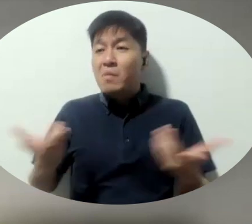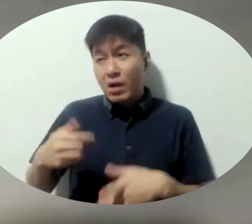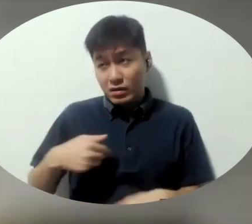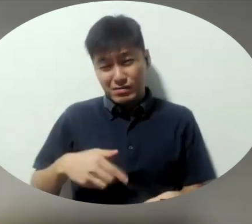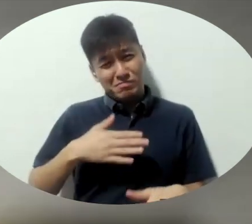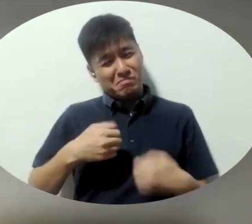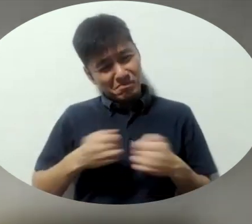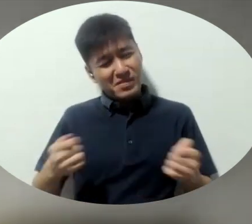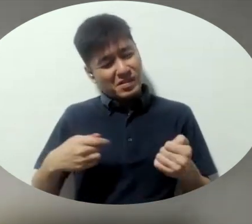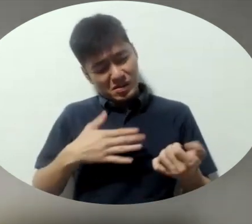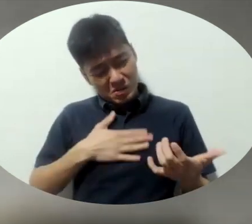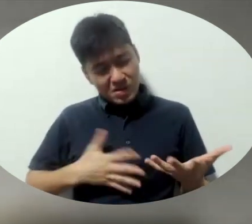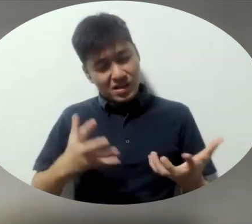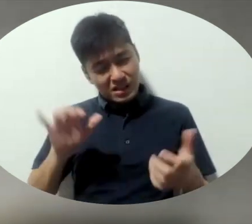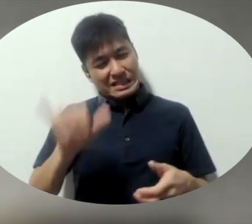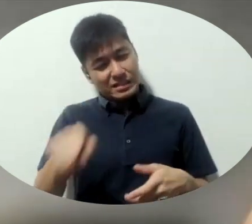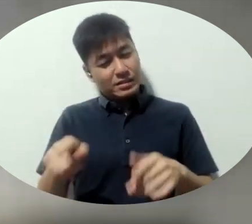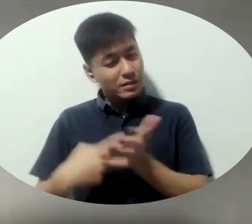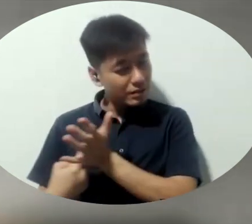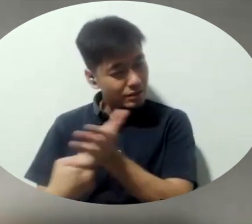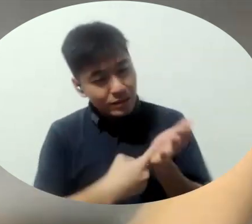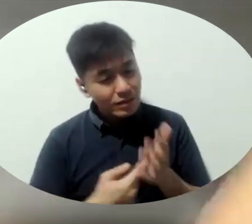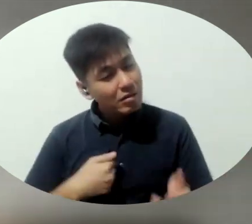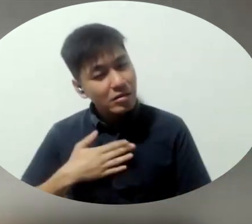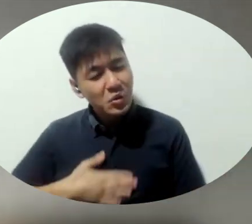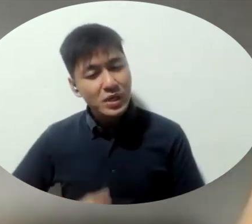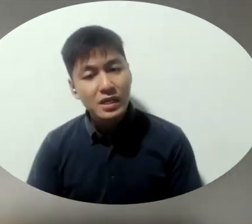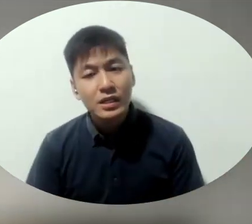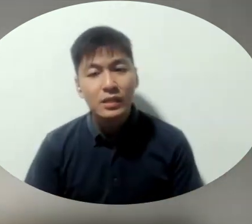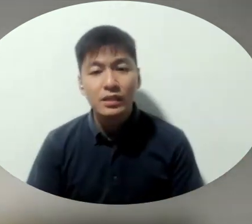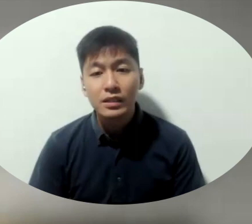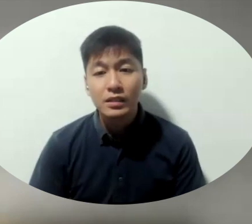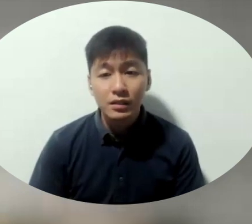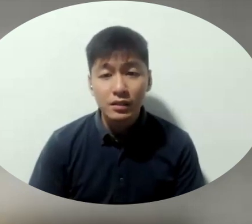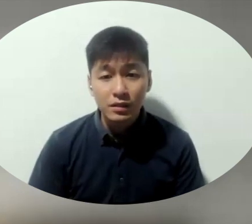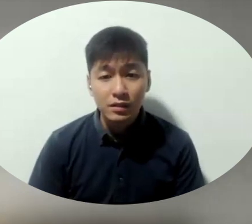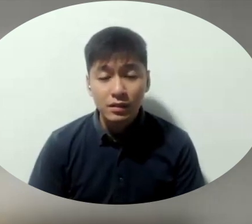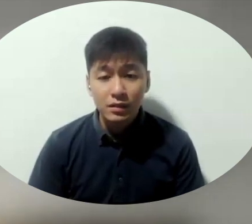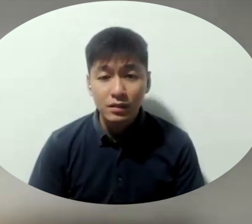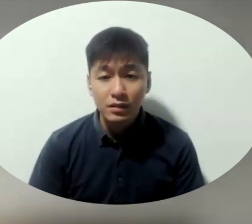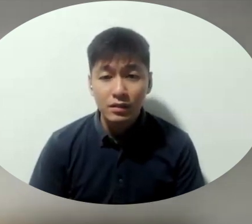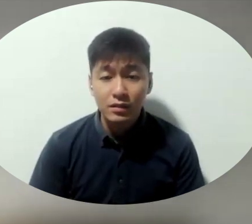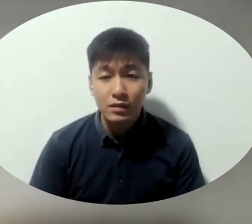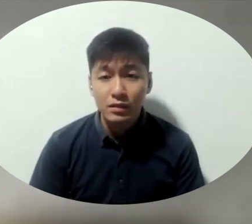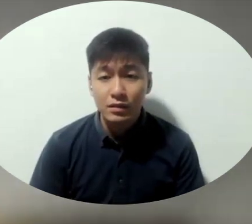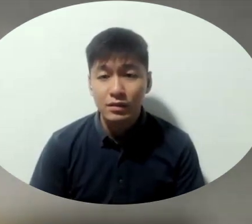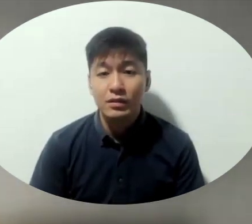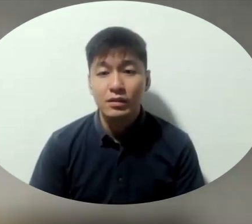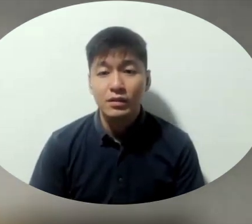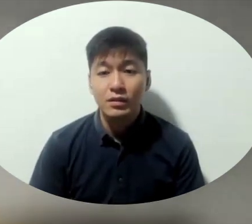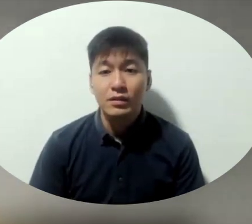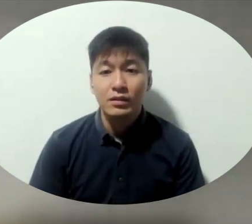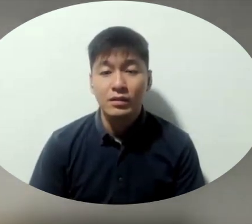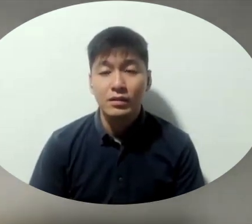from the home, we can impact the community, which we did. So I have a block WhatsApp chat that helps with caring for my loved